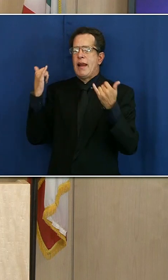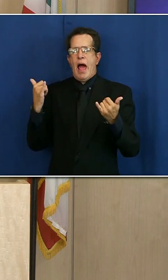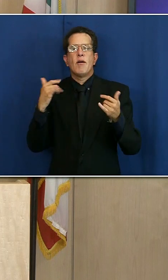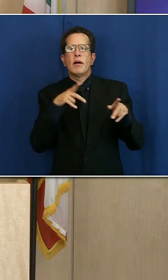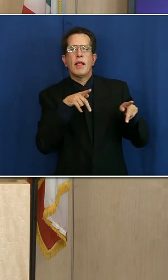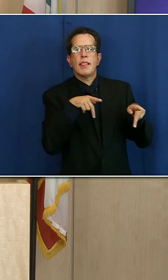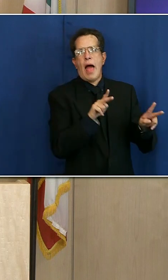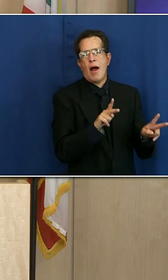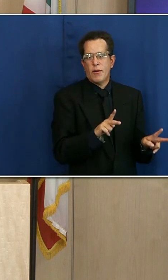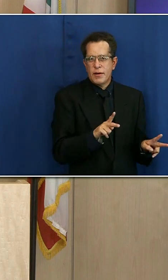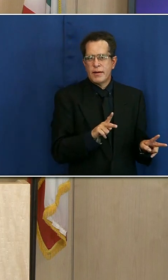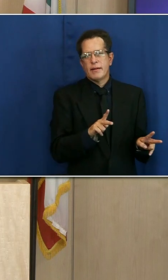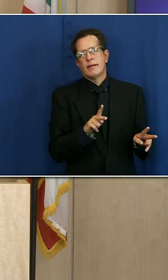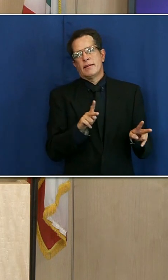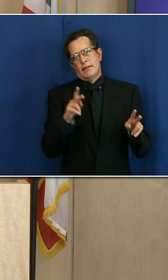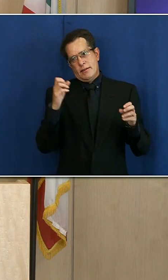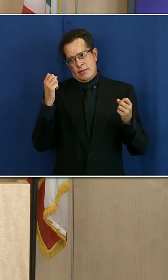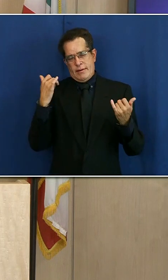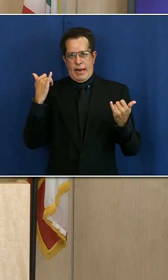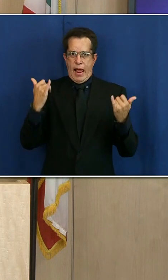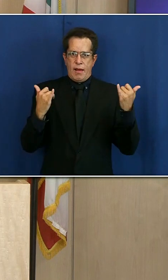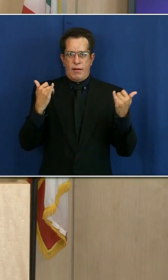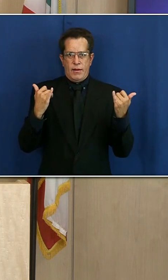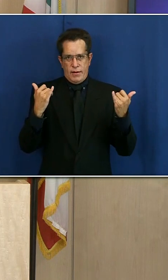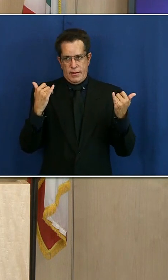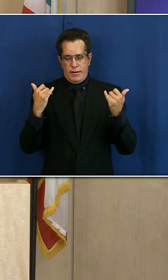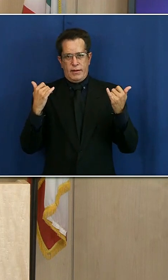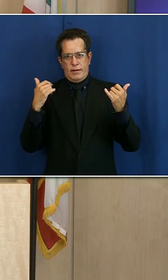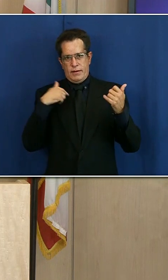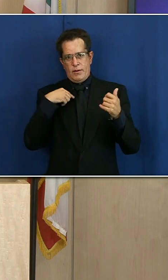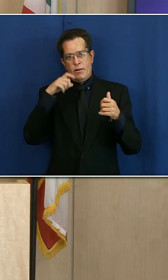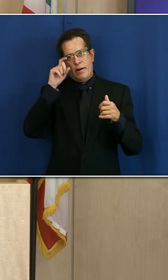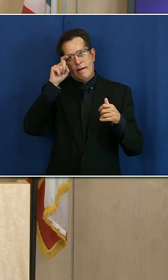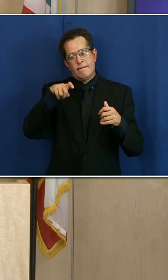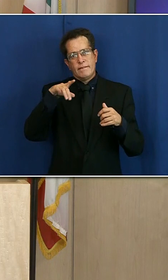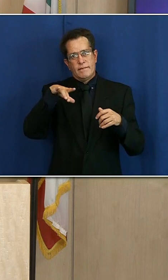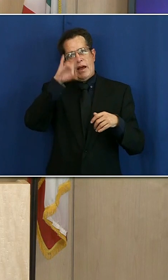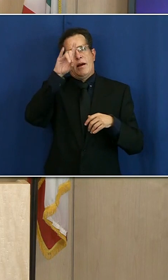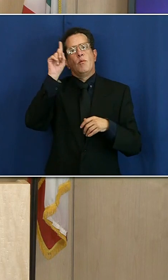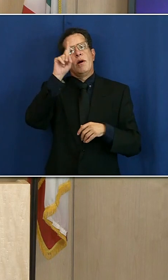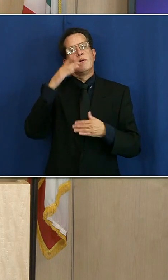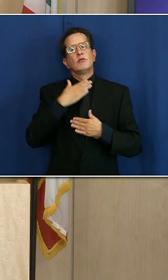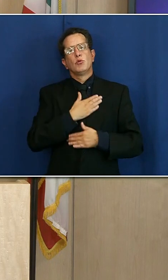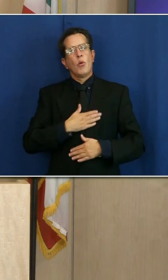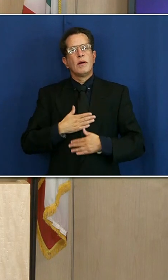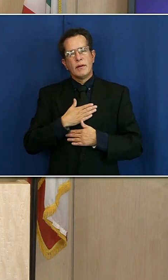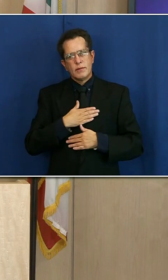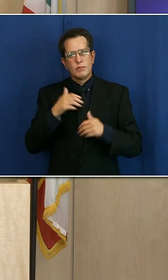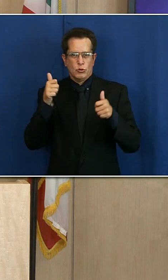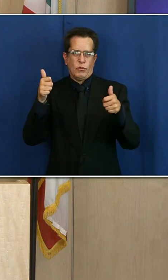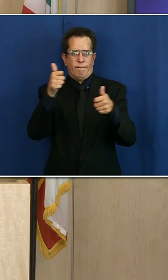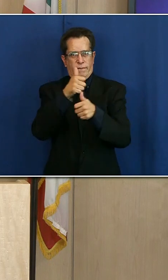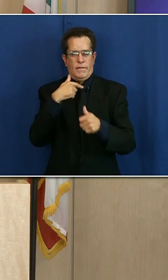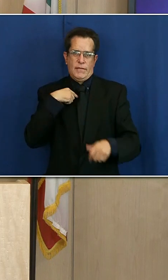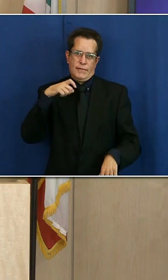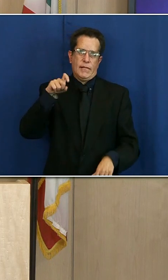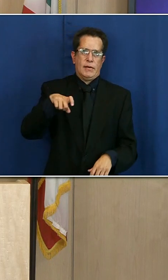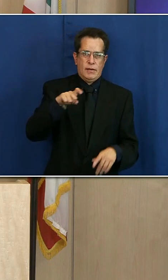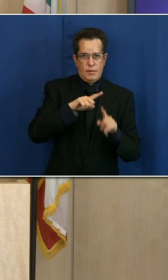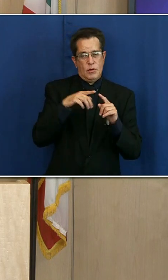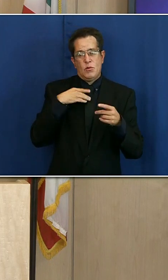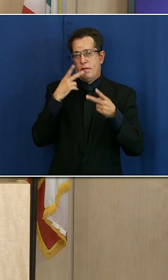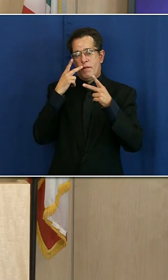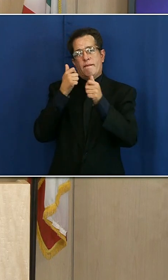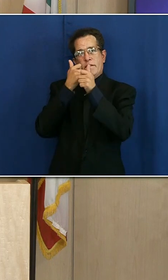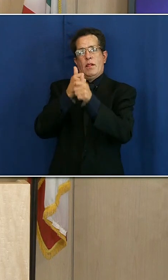festivities. And during the cloud of the pandemic, we have to get joy where we can. So we will be awaiting